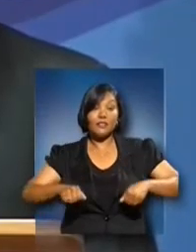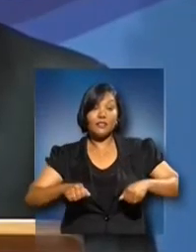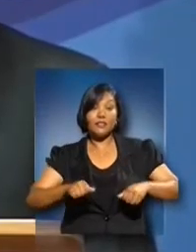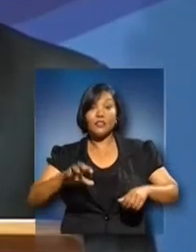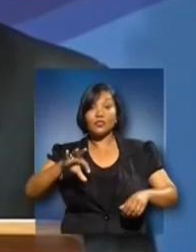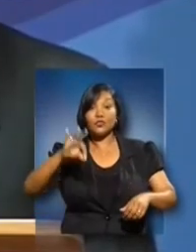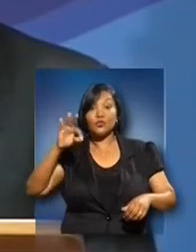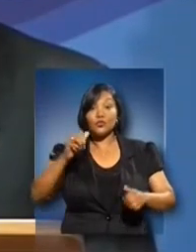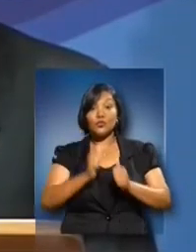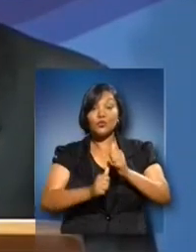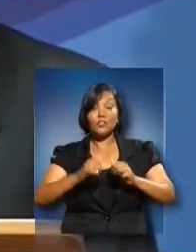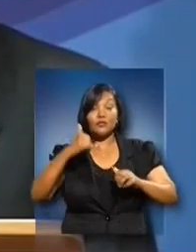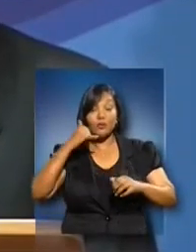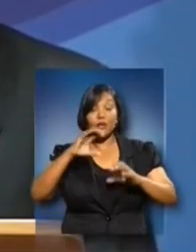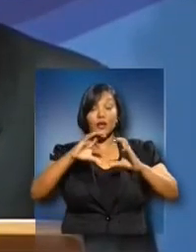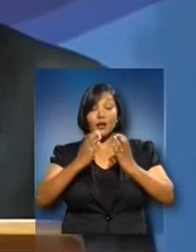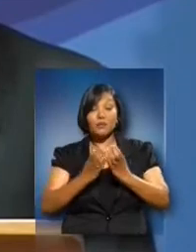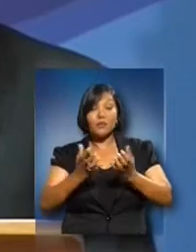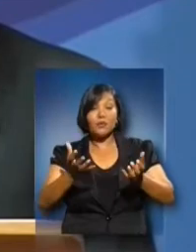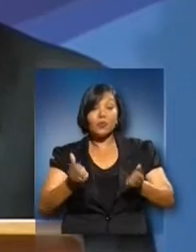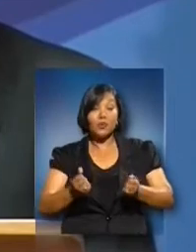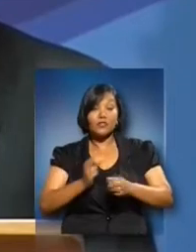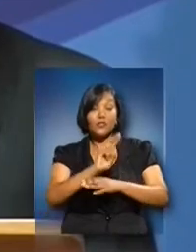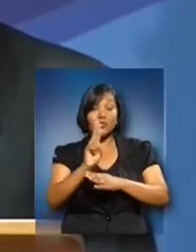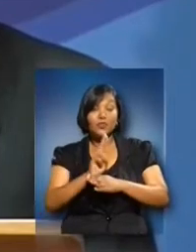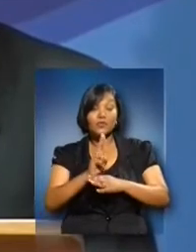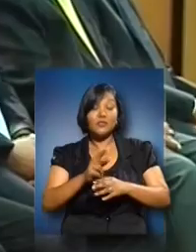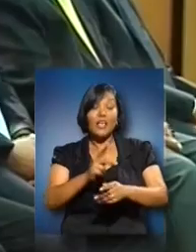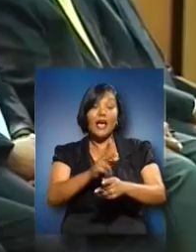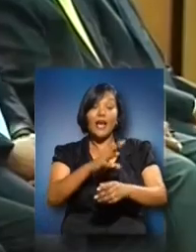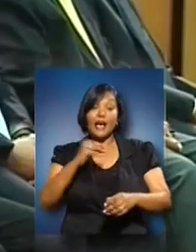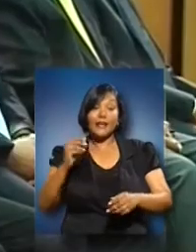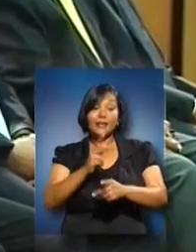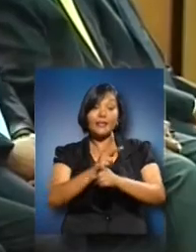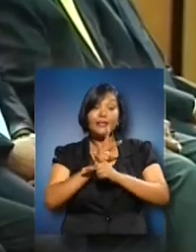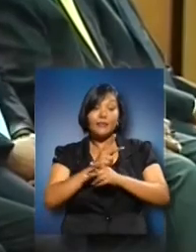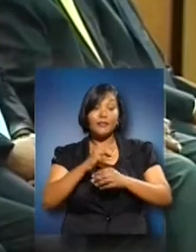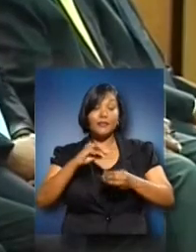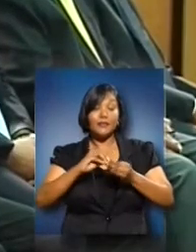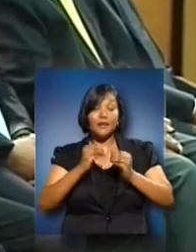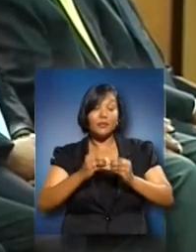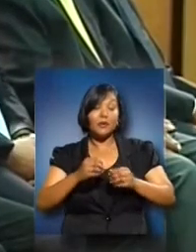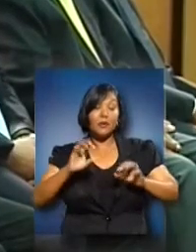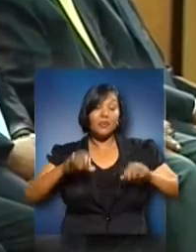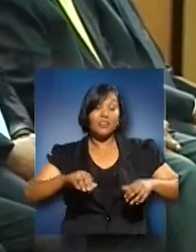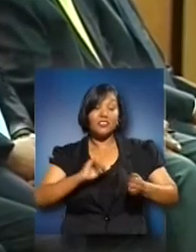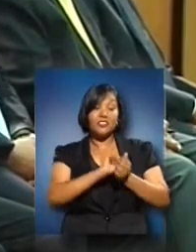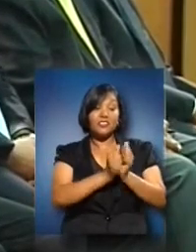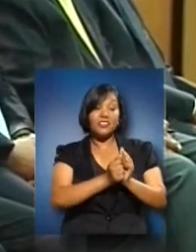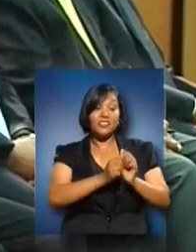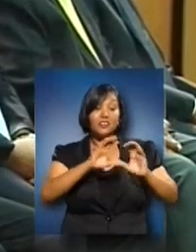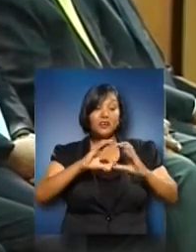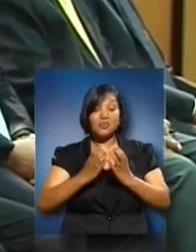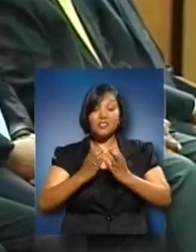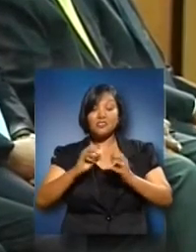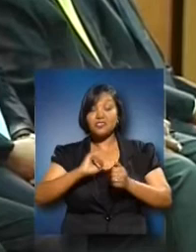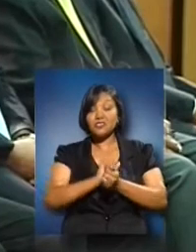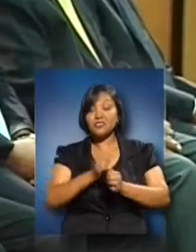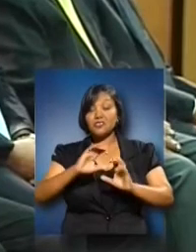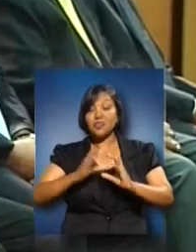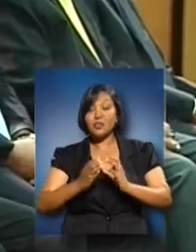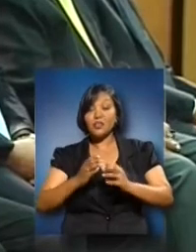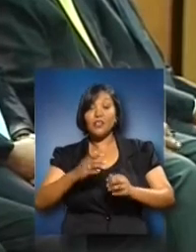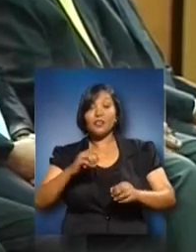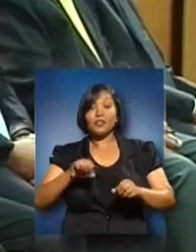from any provider that the customer wishes. He or she may switch between service providers in order to obtain the best